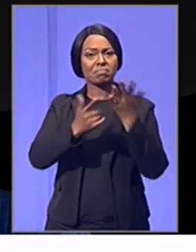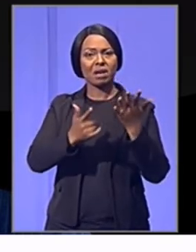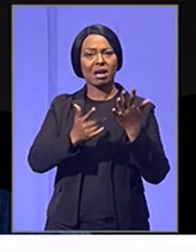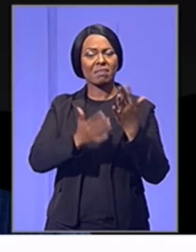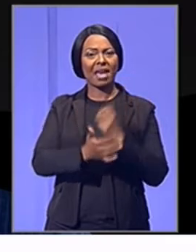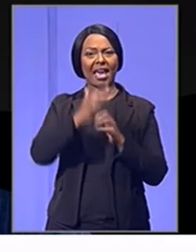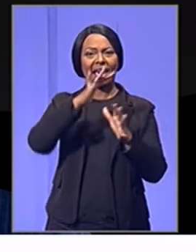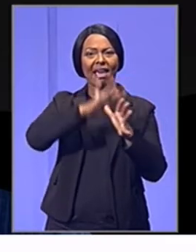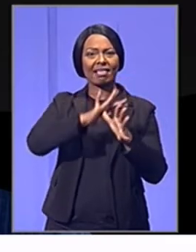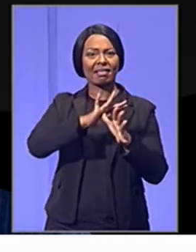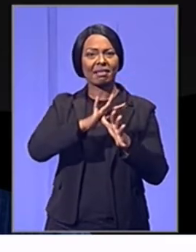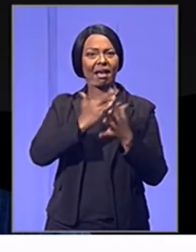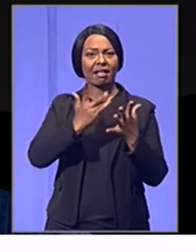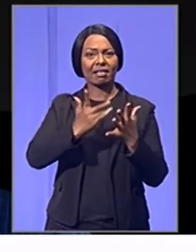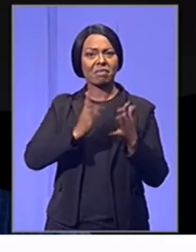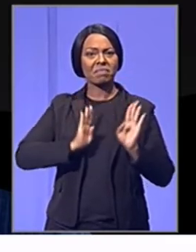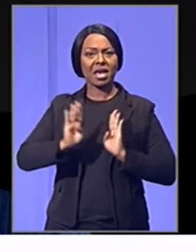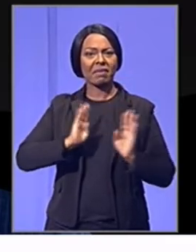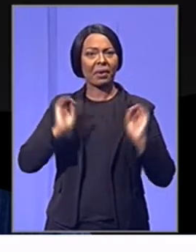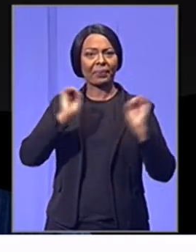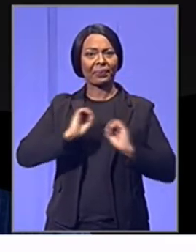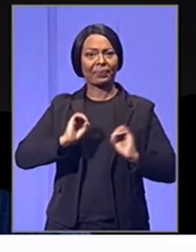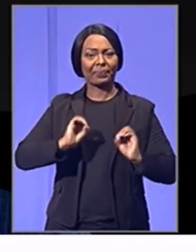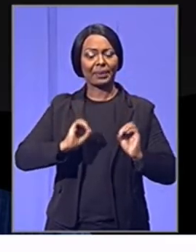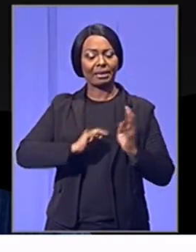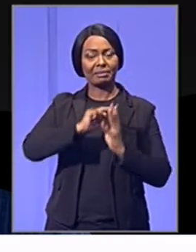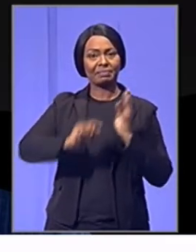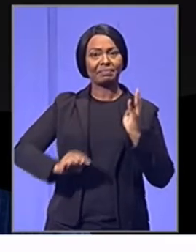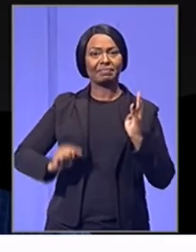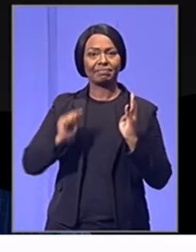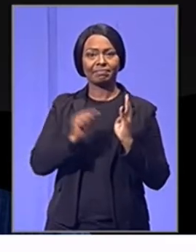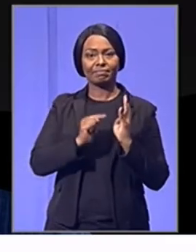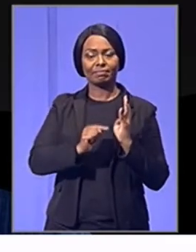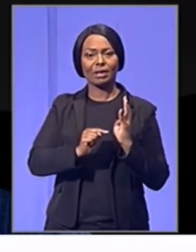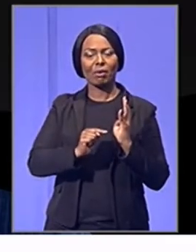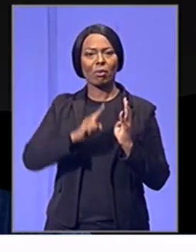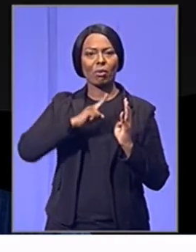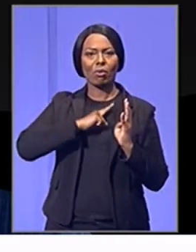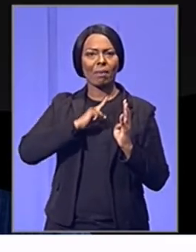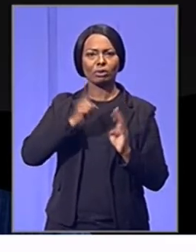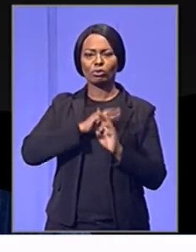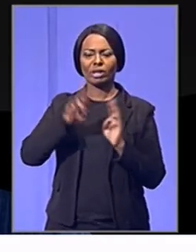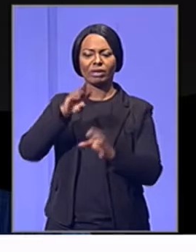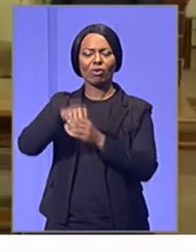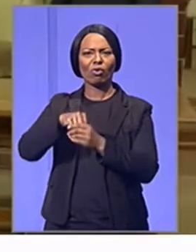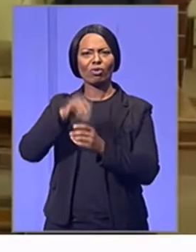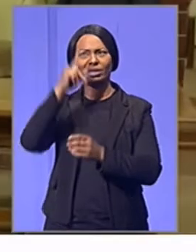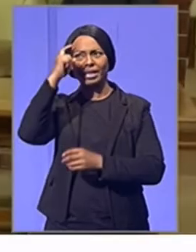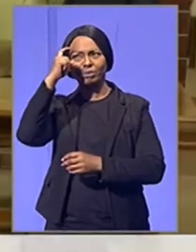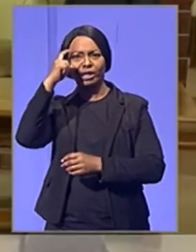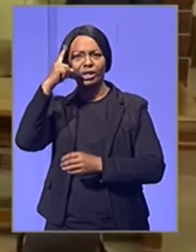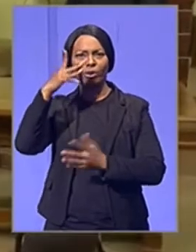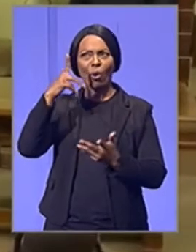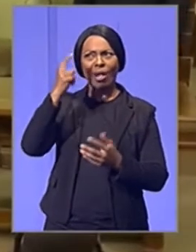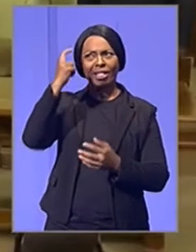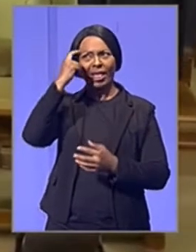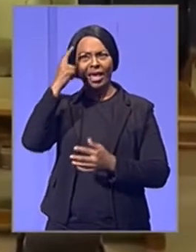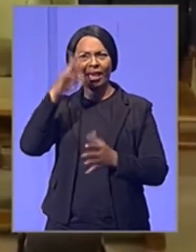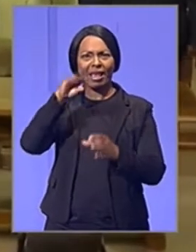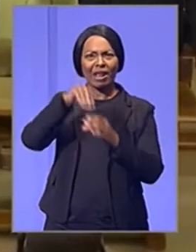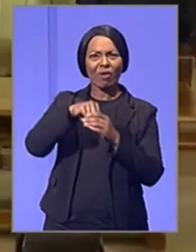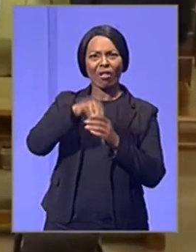to be tainted by any form of suspicions and doubts. Volume 2 ya karolo